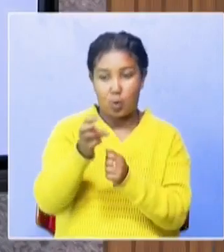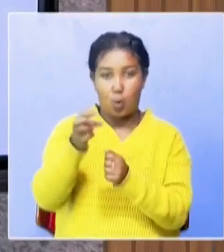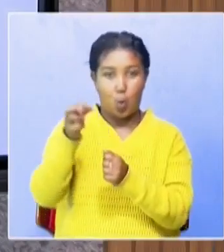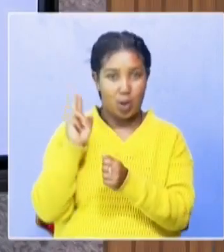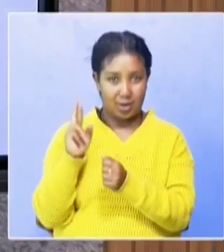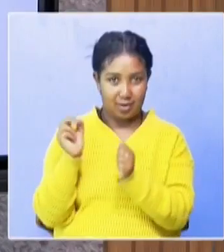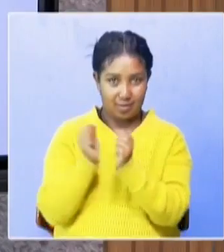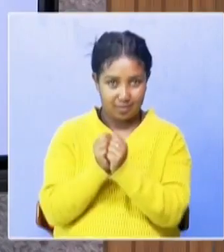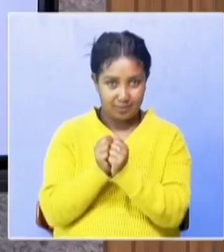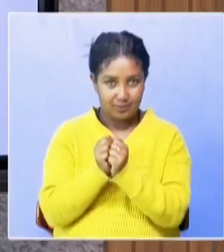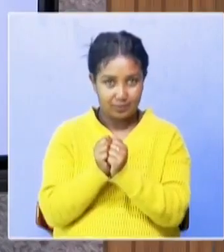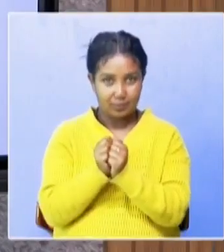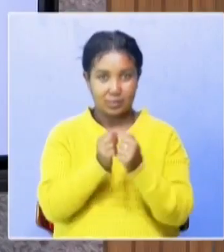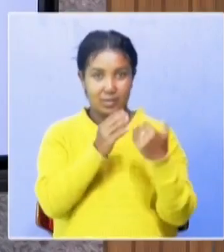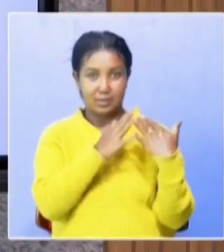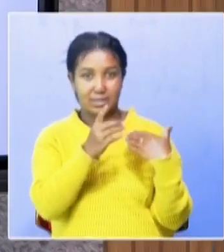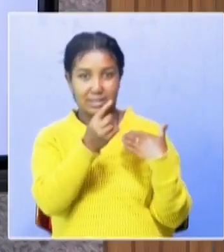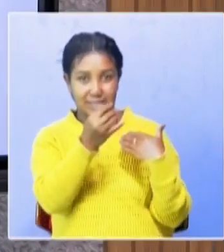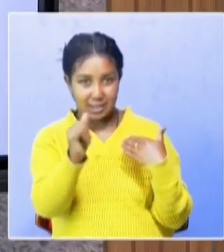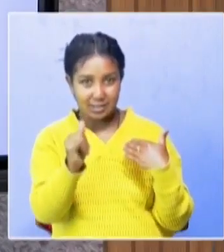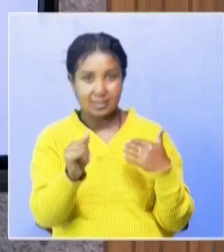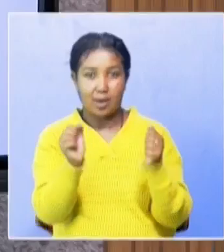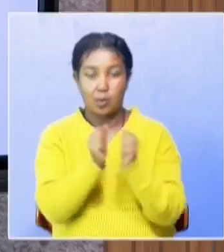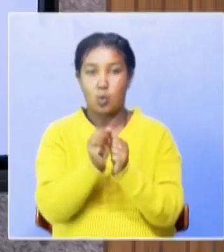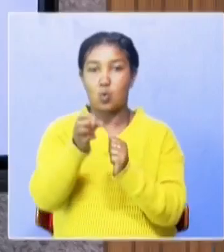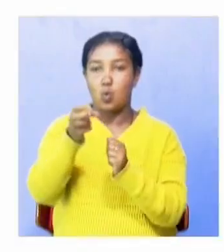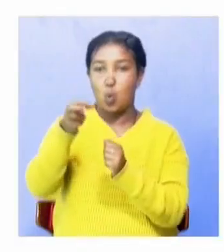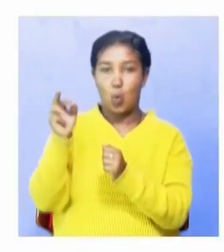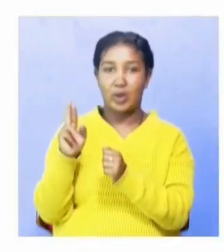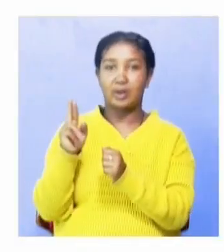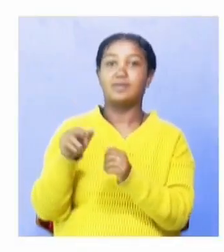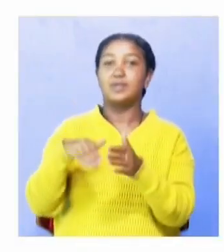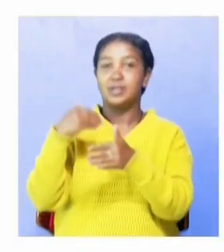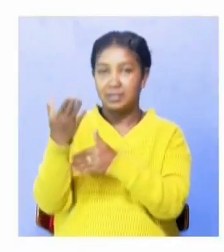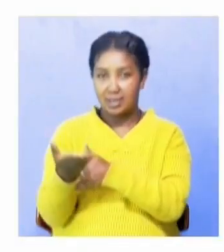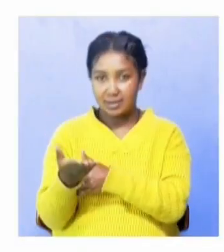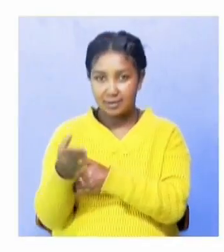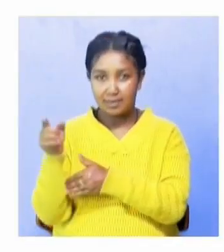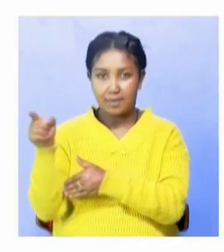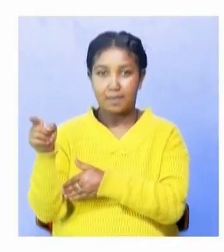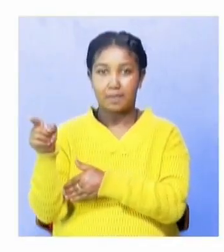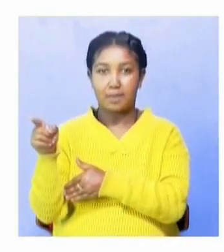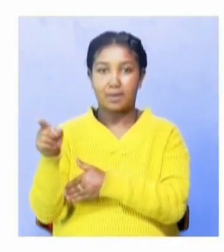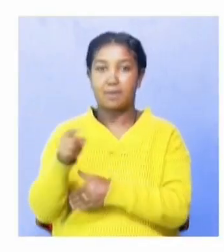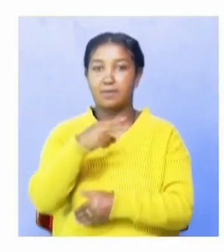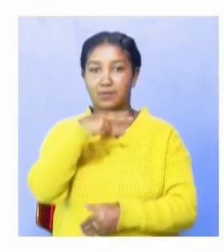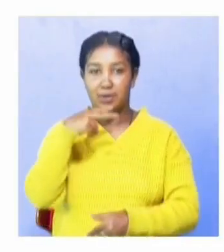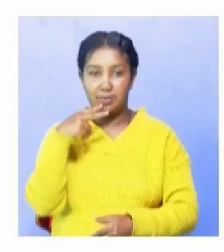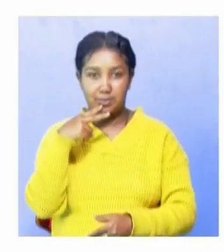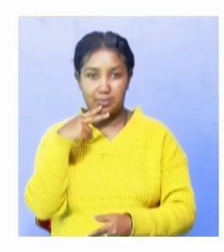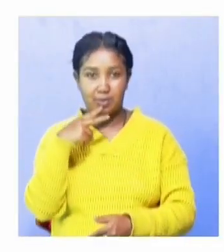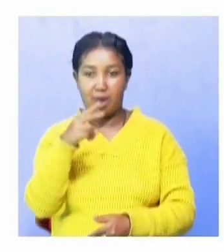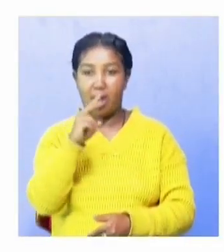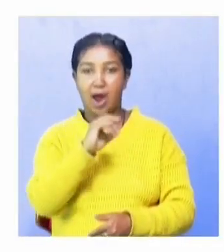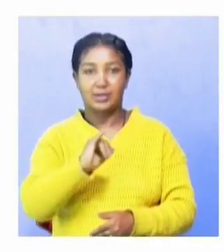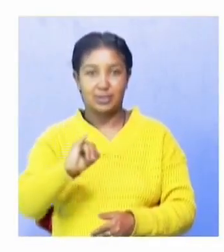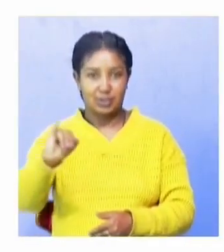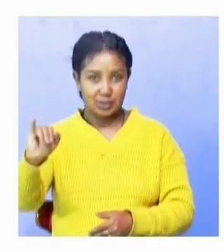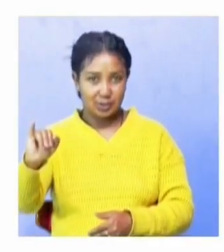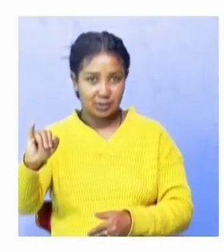So here is the subject. So this one is where. Then this one is verb